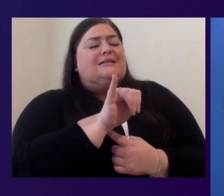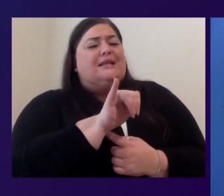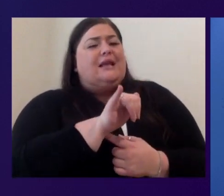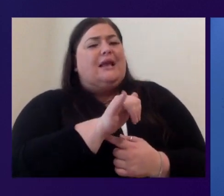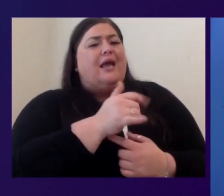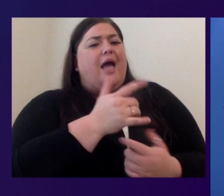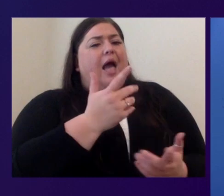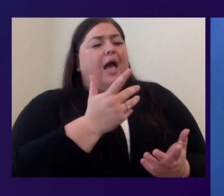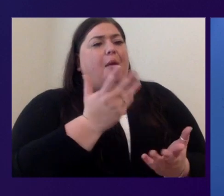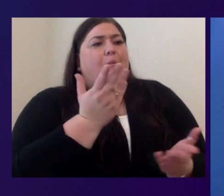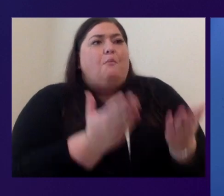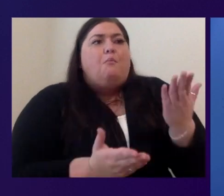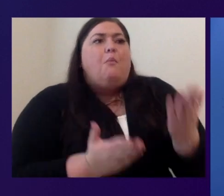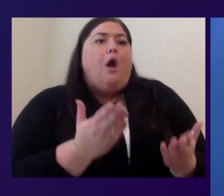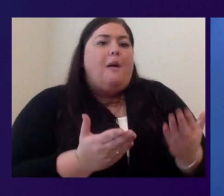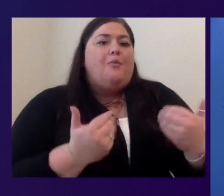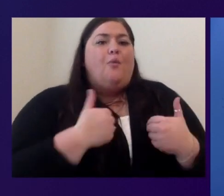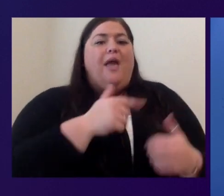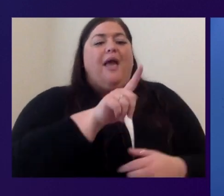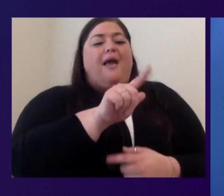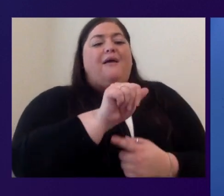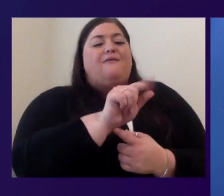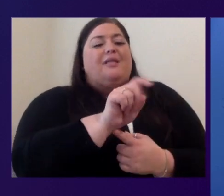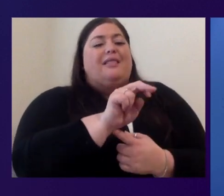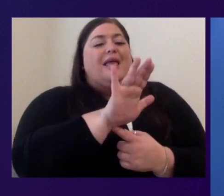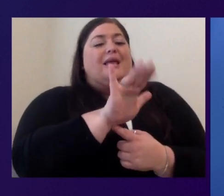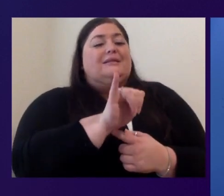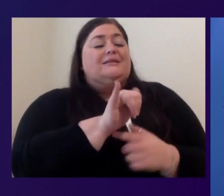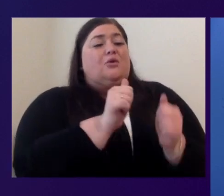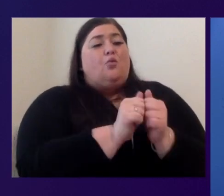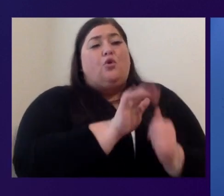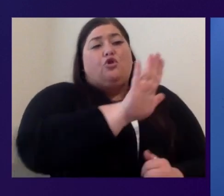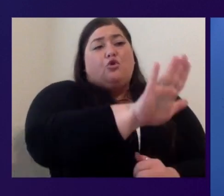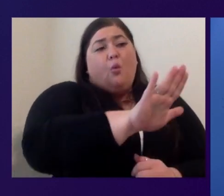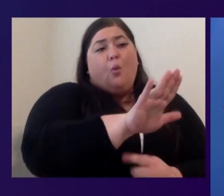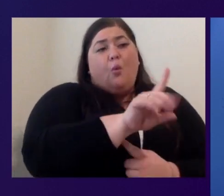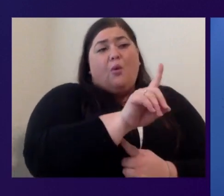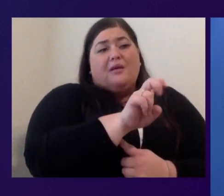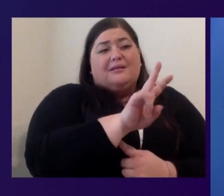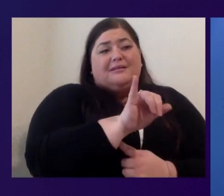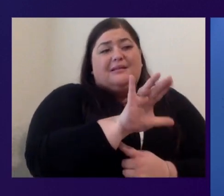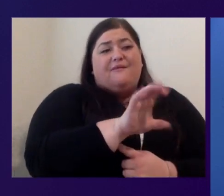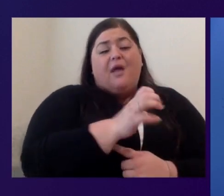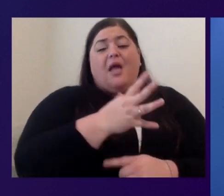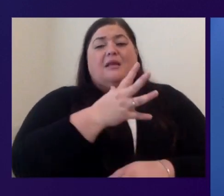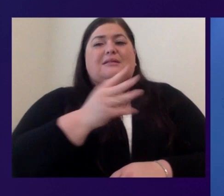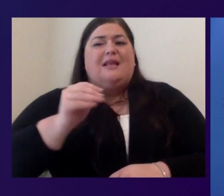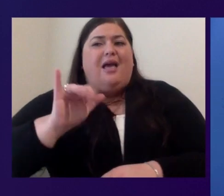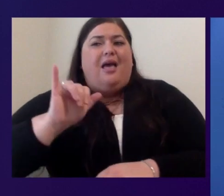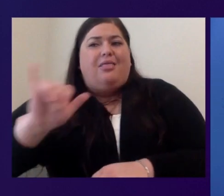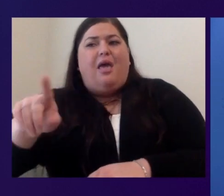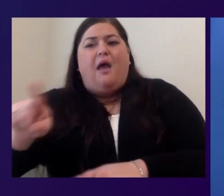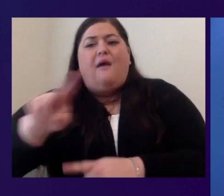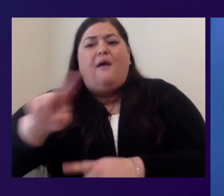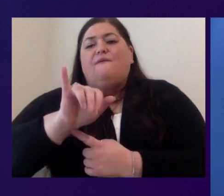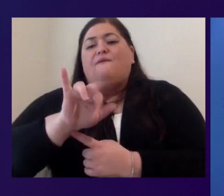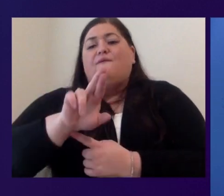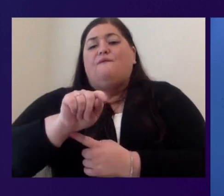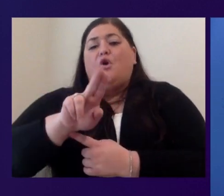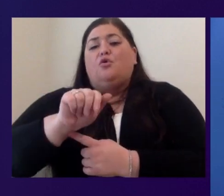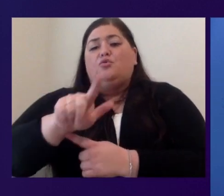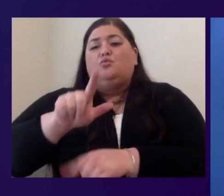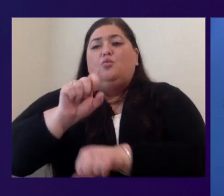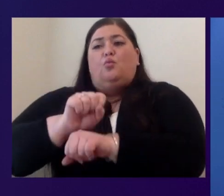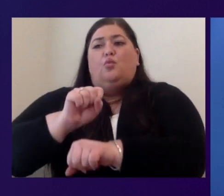There is probably latency between your device and the virtual workstation, but then latency between